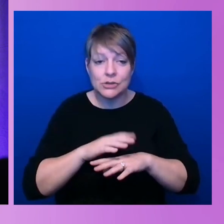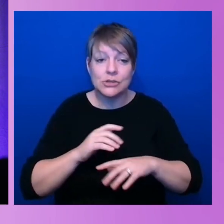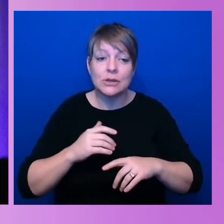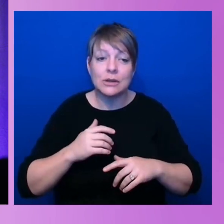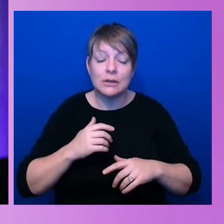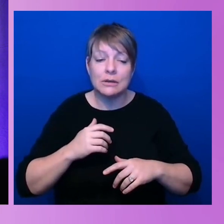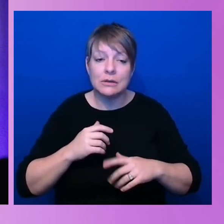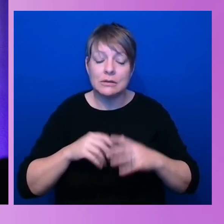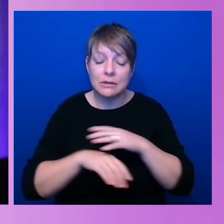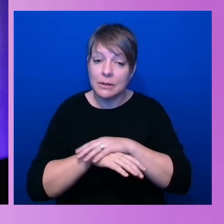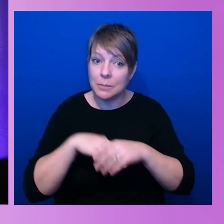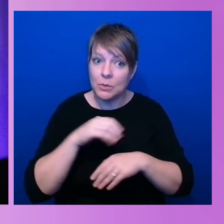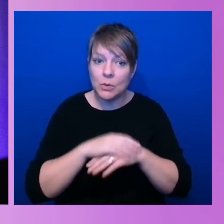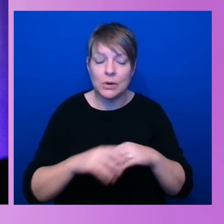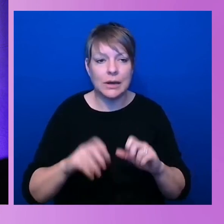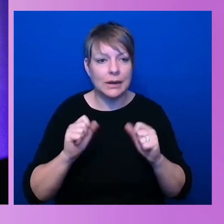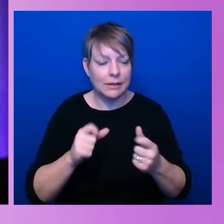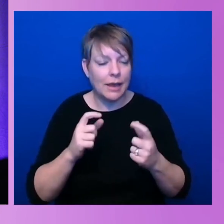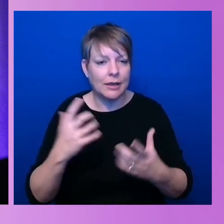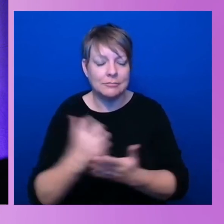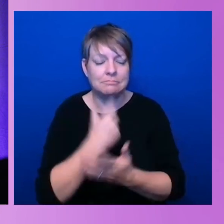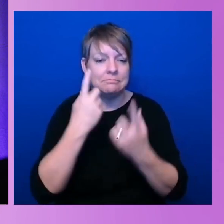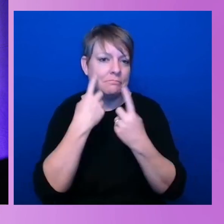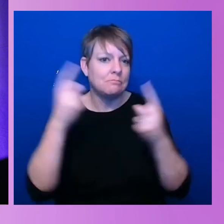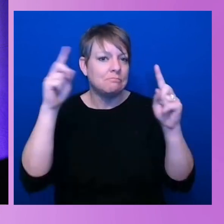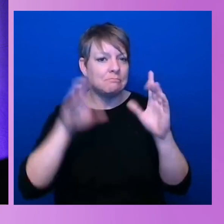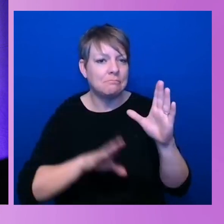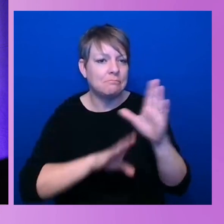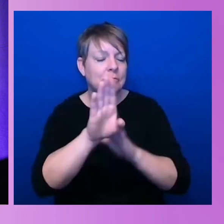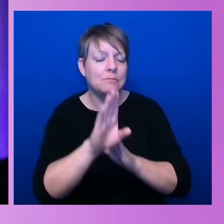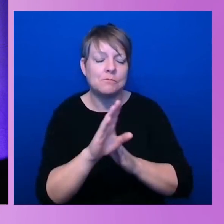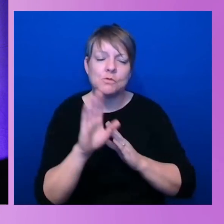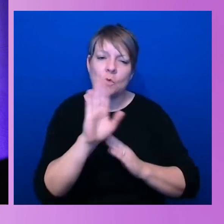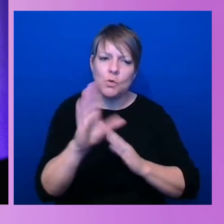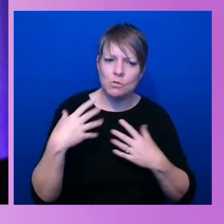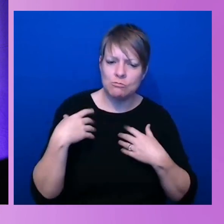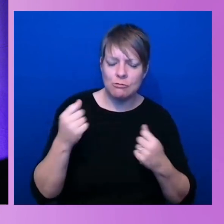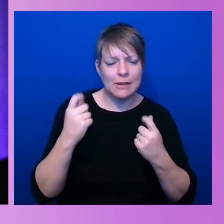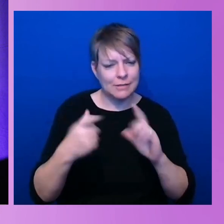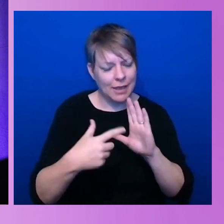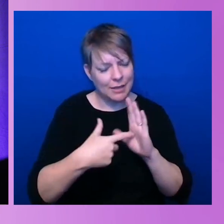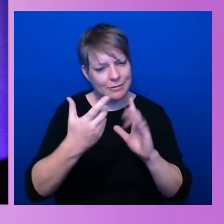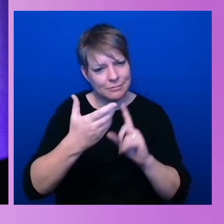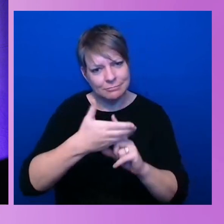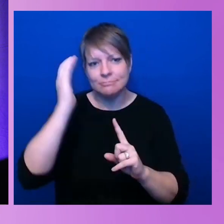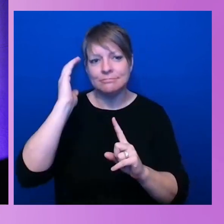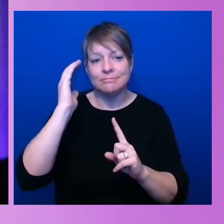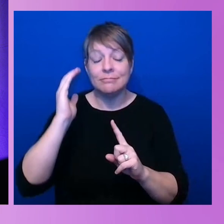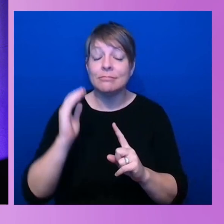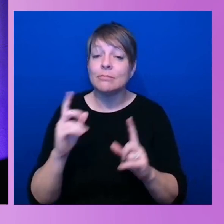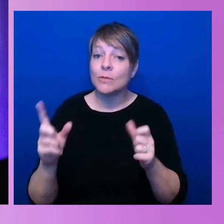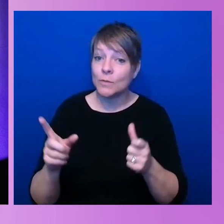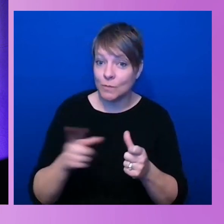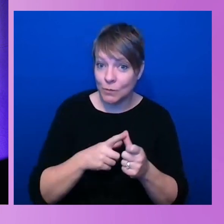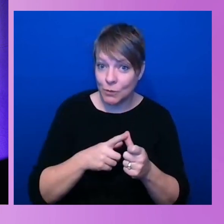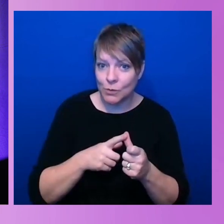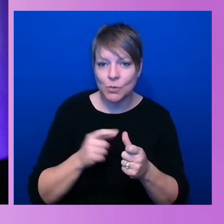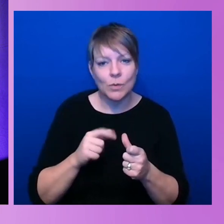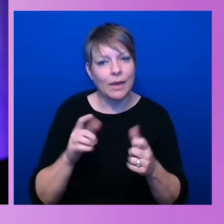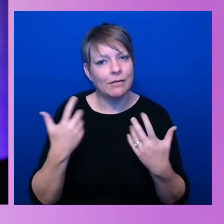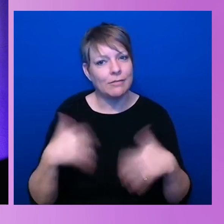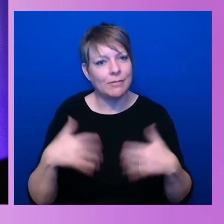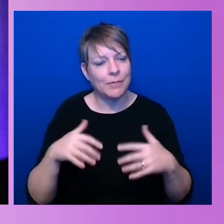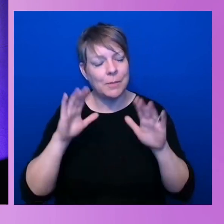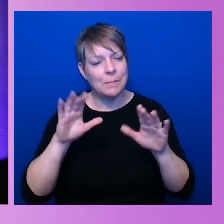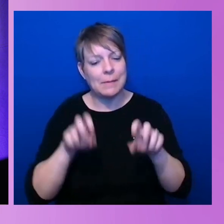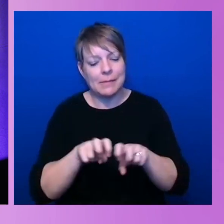Copilot and thrive, making room for your strengths to shine. But first, we have an incredible panel to get to. And